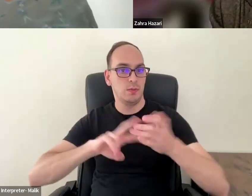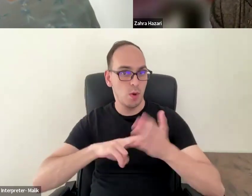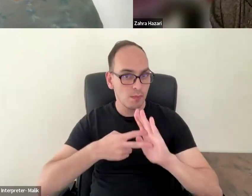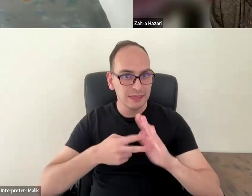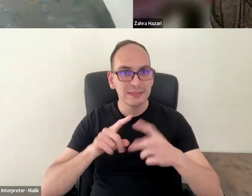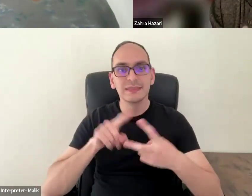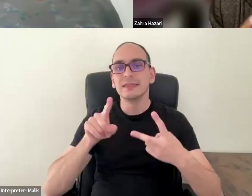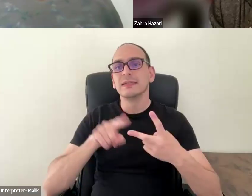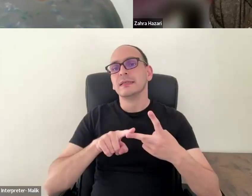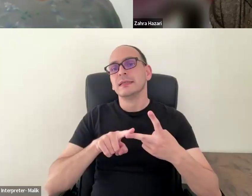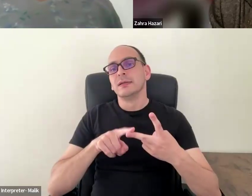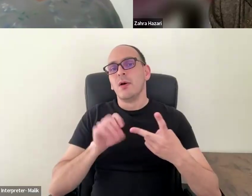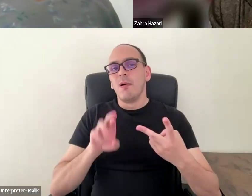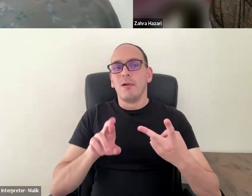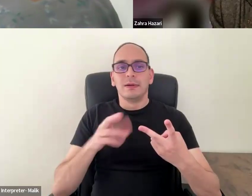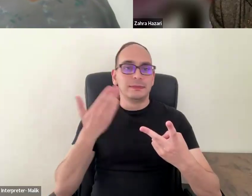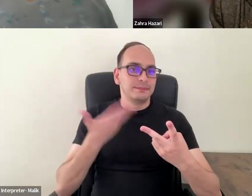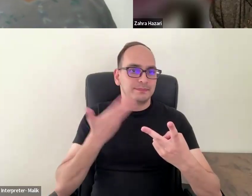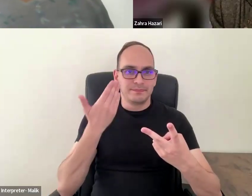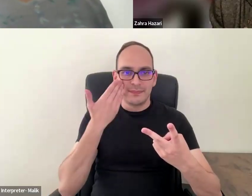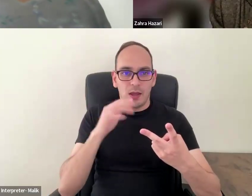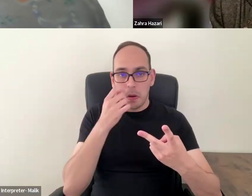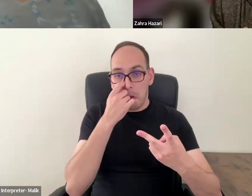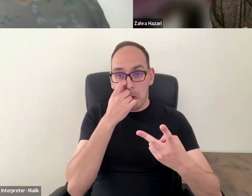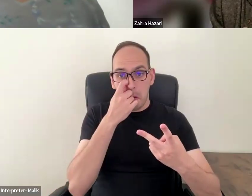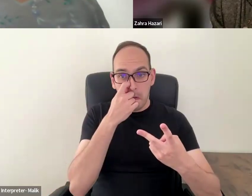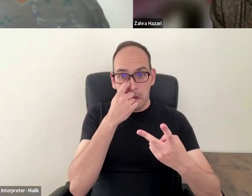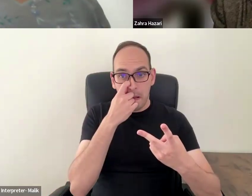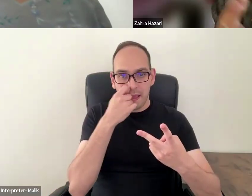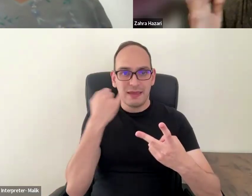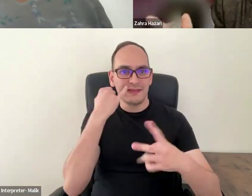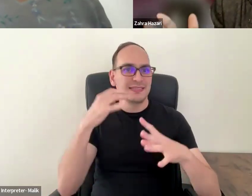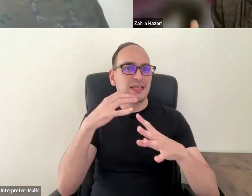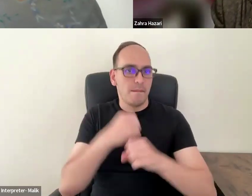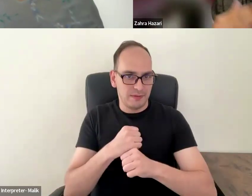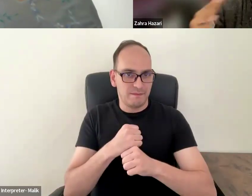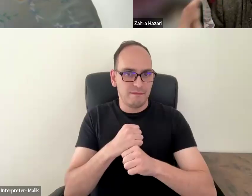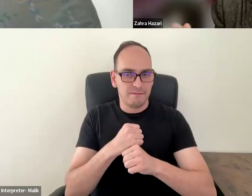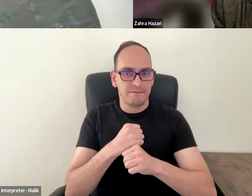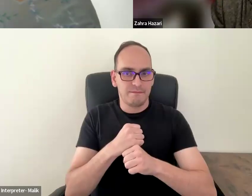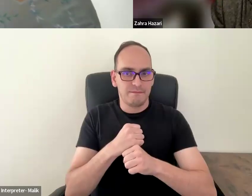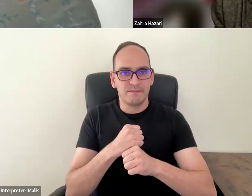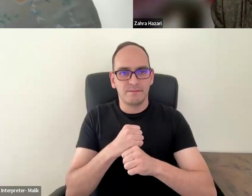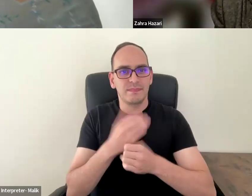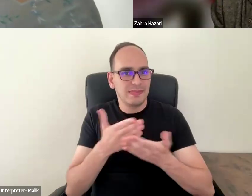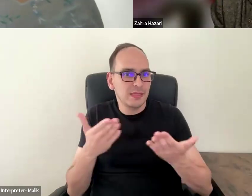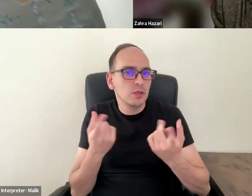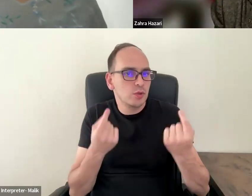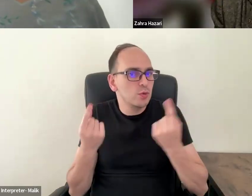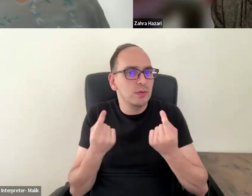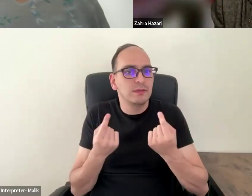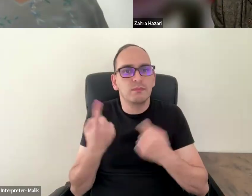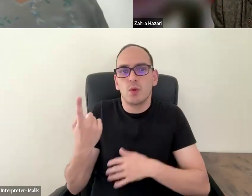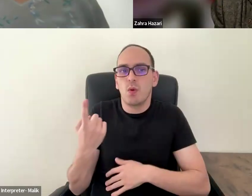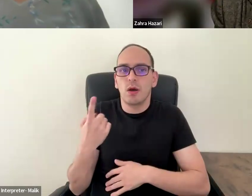for purposes that, I don't know, I feel like if it's summative, if it's a kind of like a summative thing that you're doing, then maybe the one